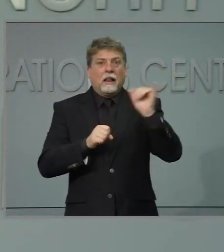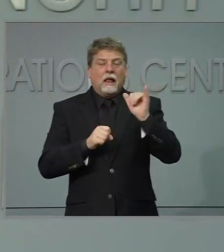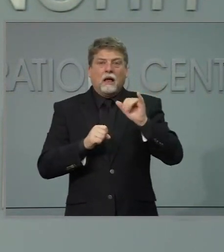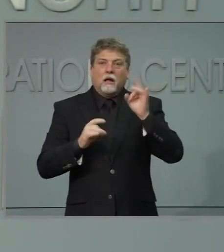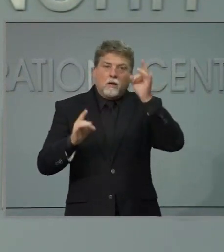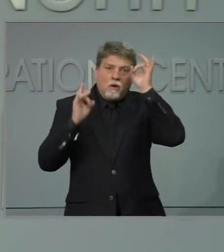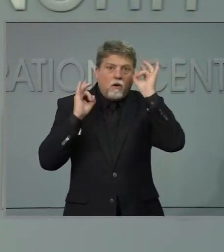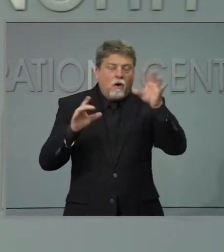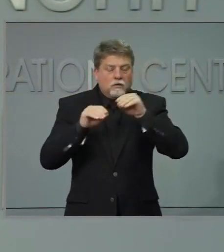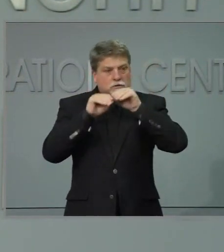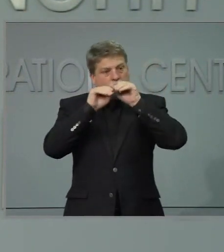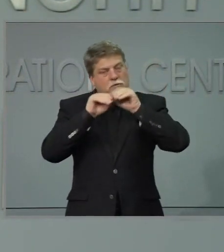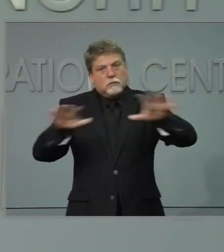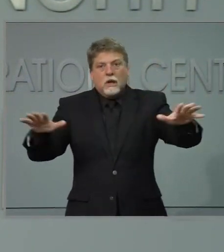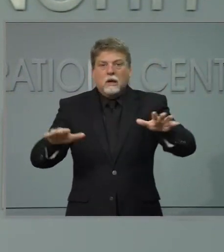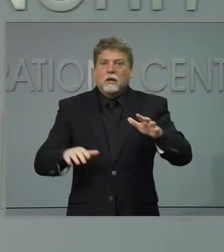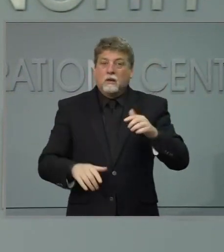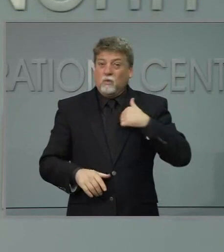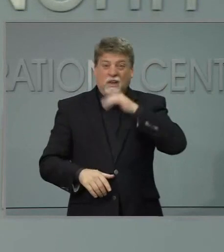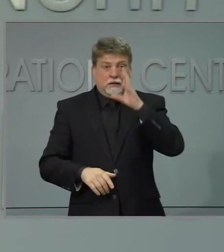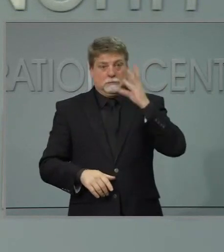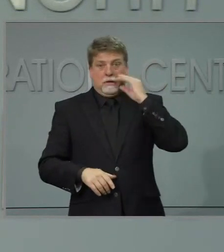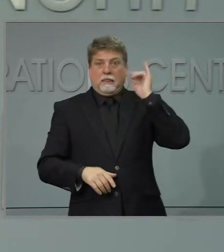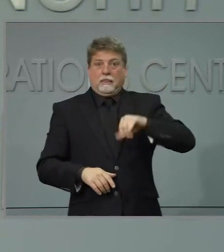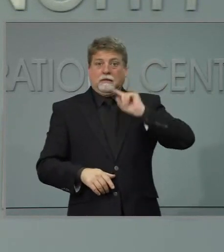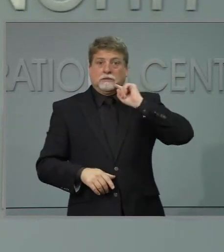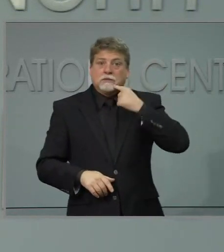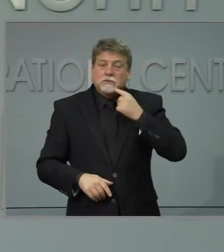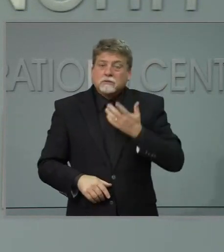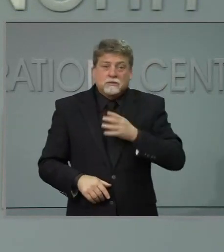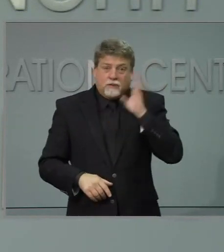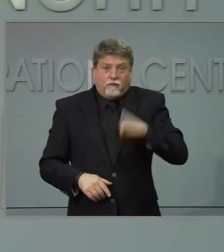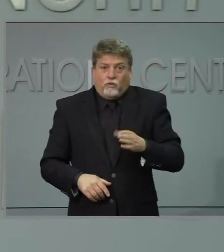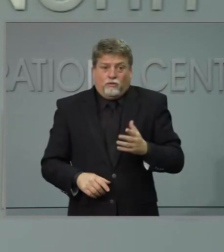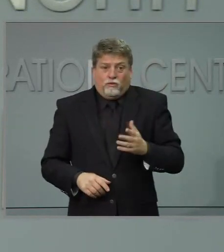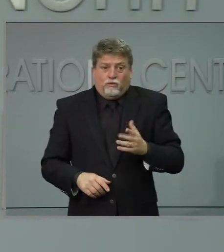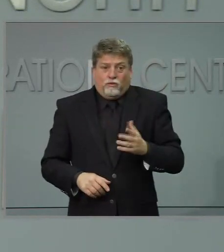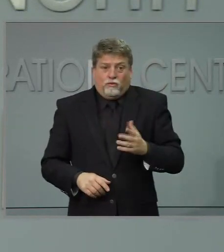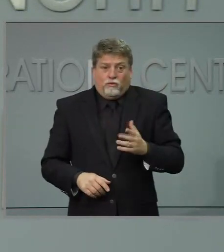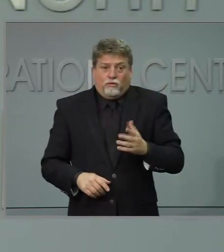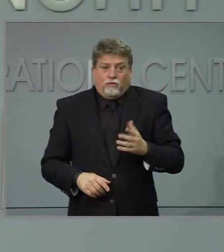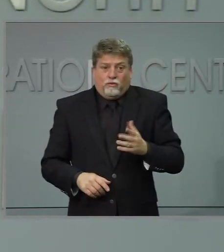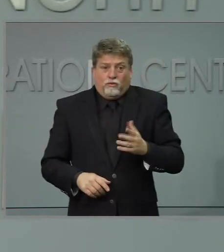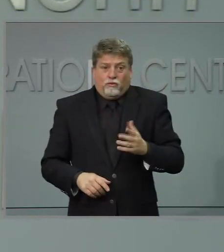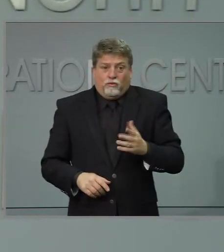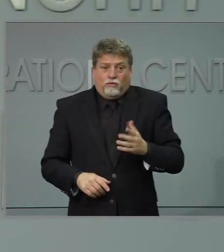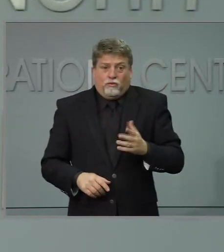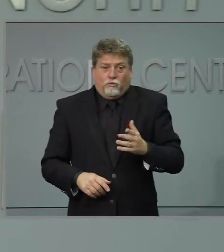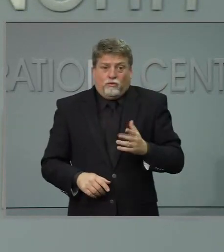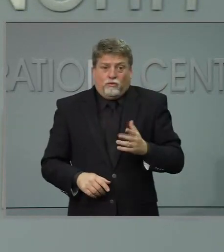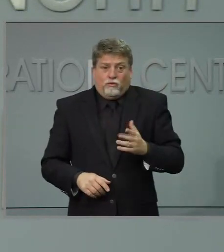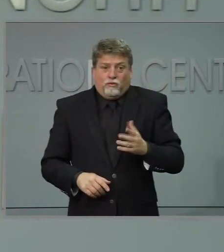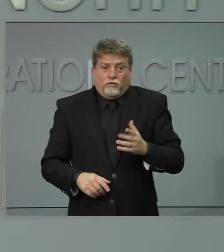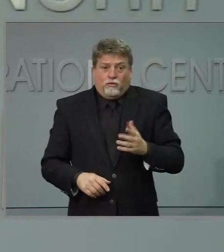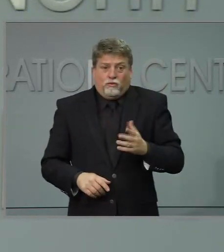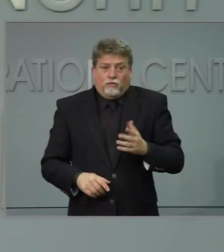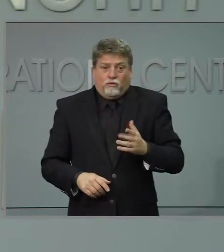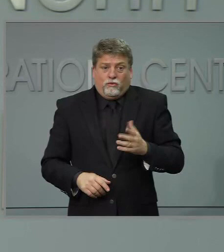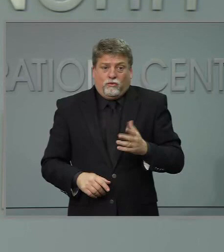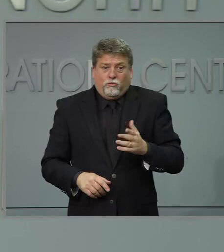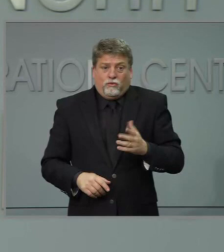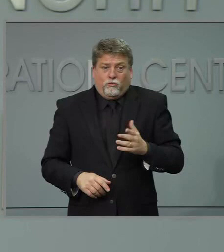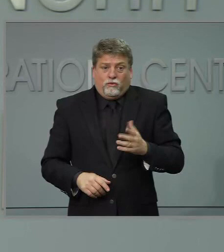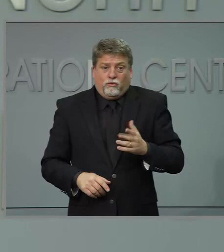haven't seen before. Governor Roy Cooper announcing more restrictions due to the coronavirus, starting on Friday